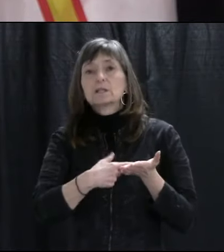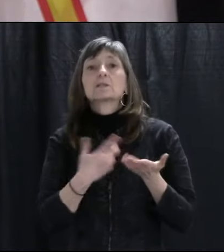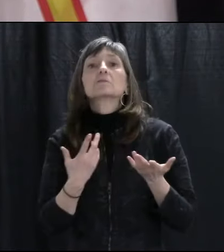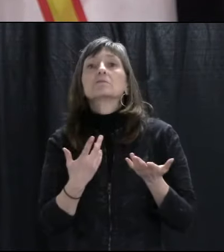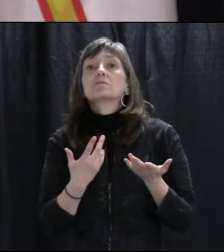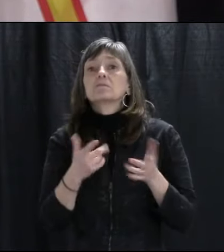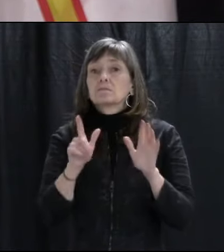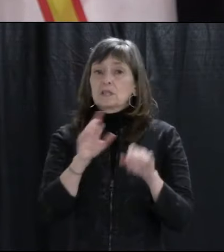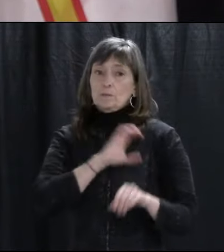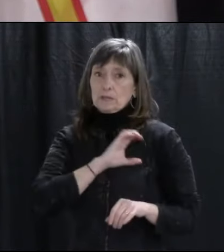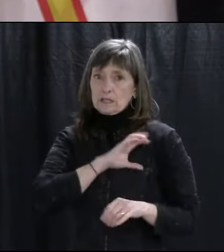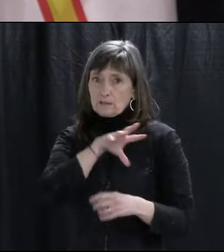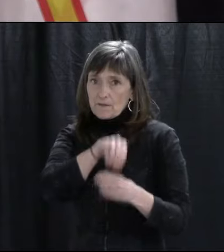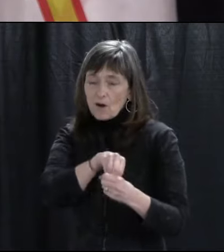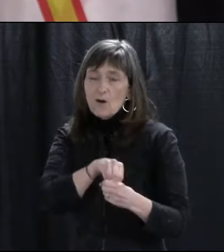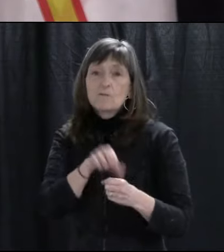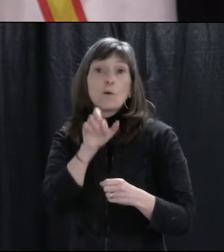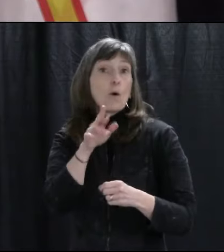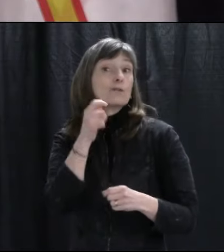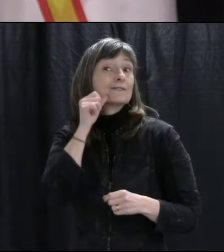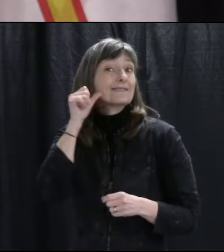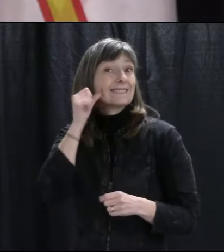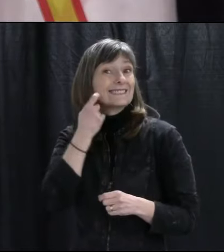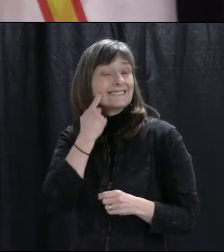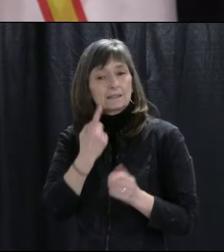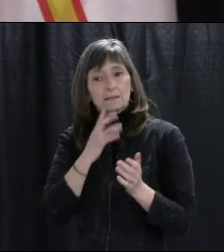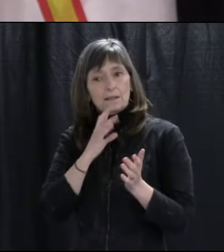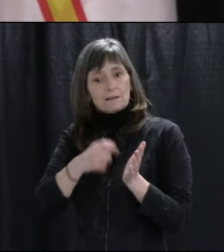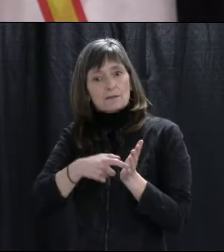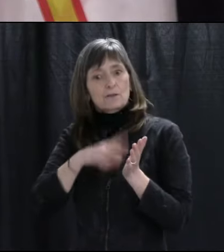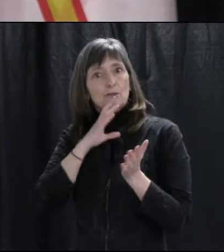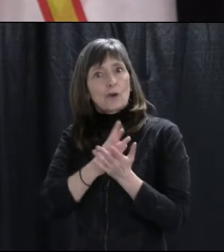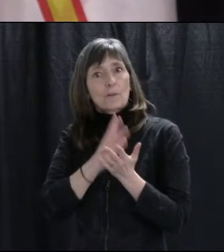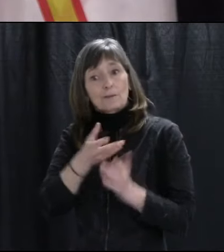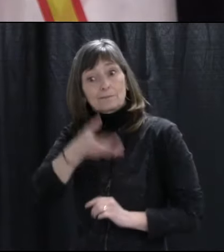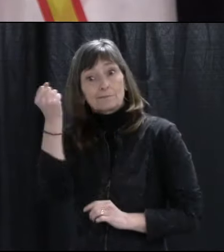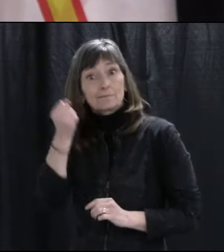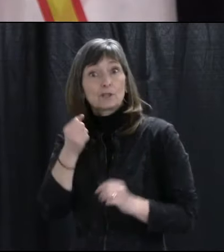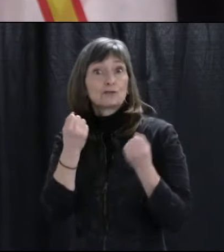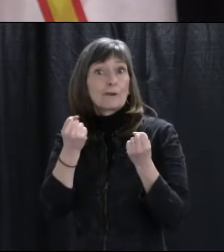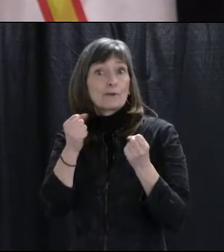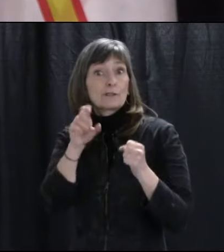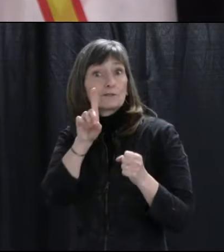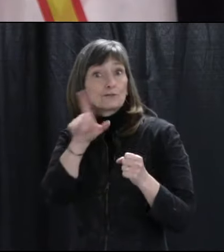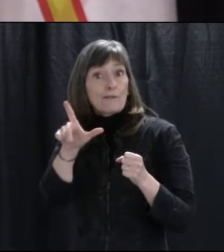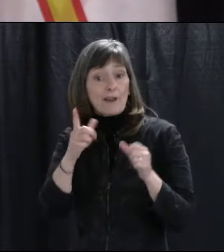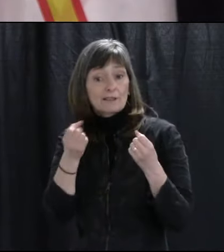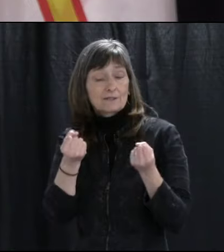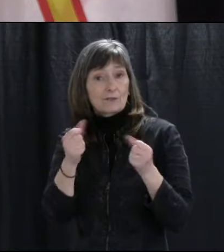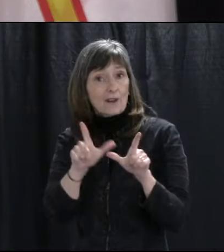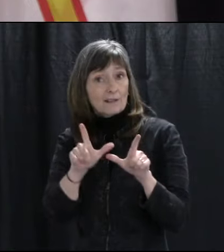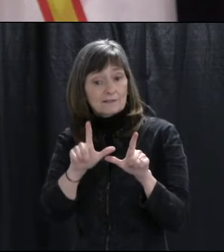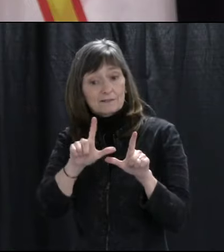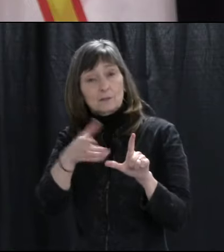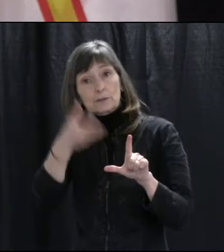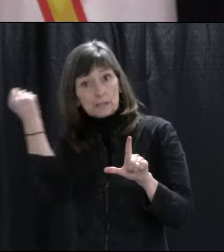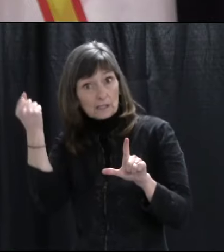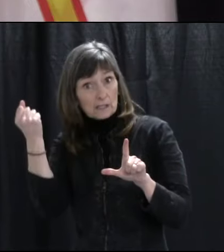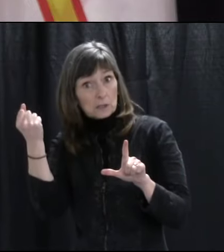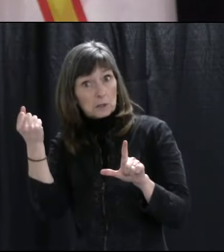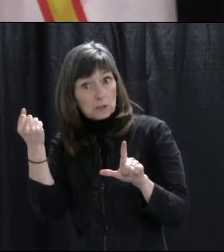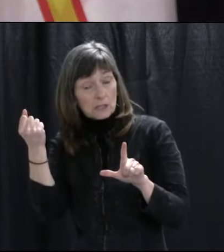as an example if you are not being compliant with guidelines. So once again, we will remind everyone and reiterate